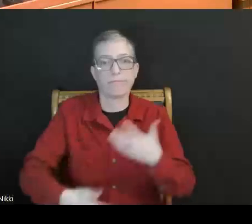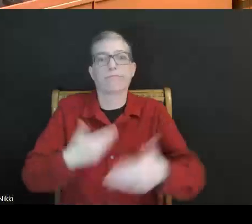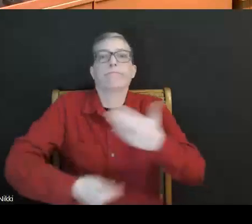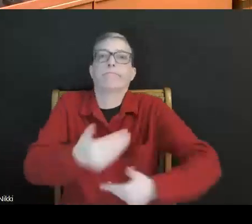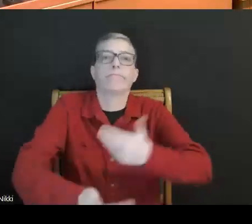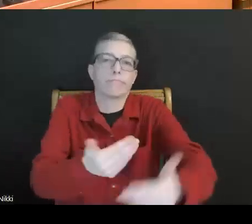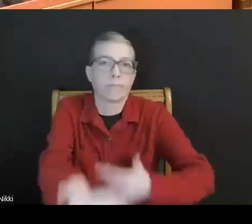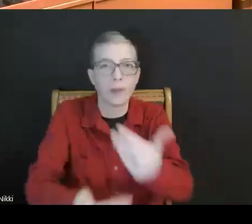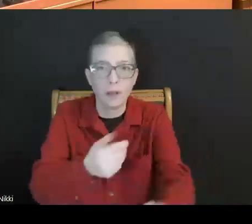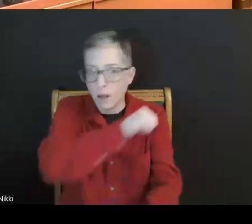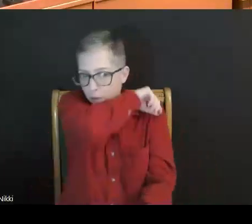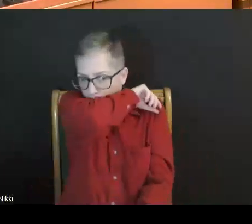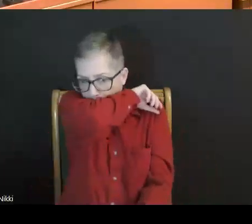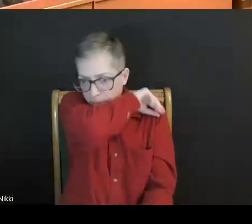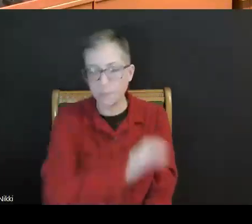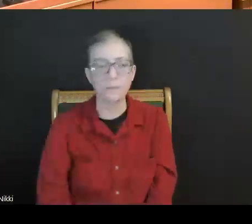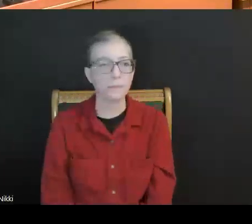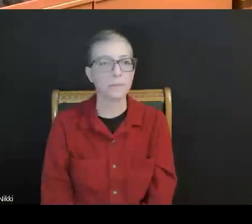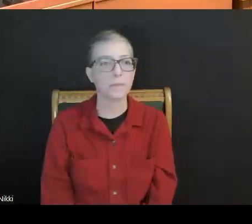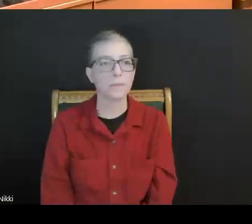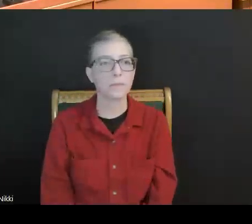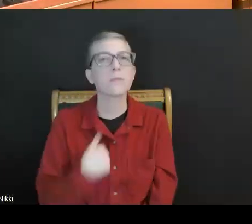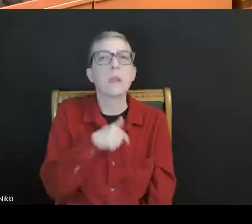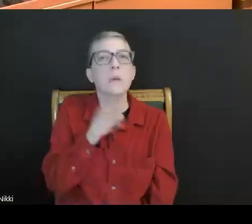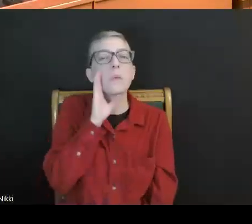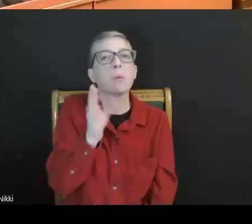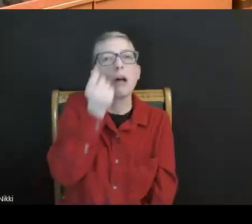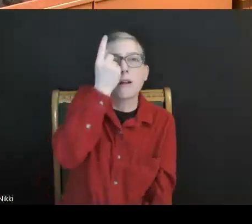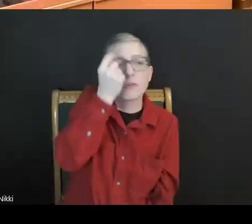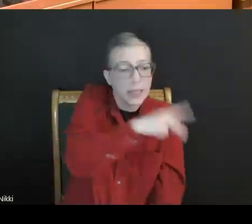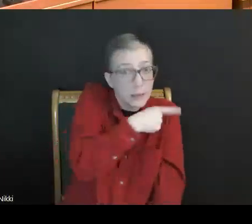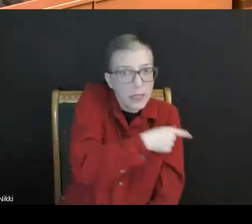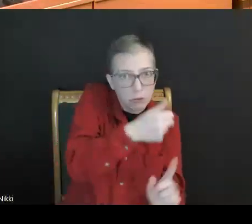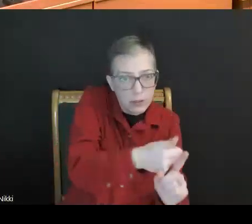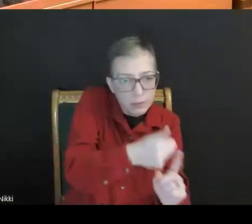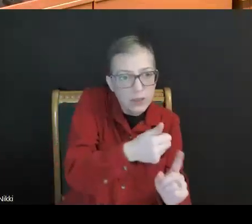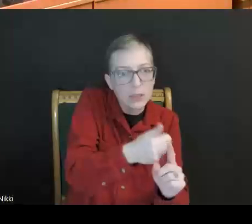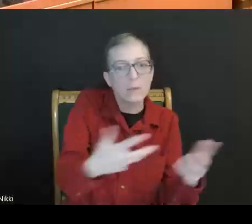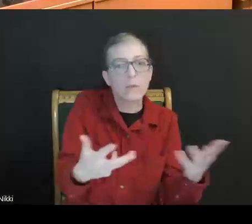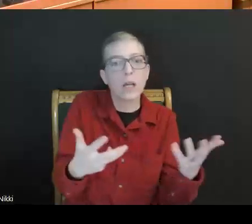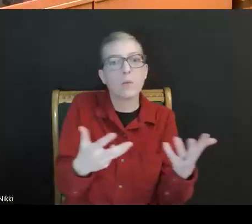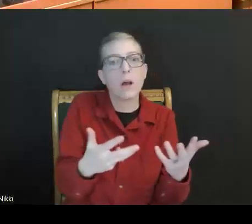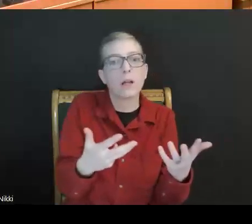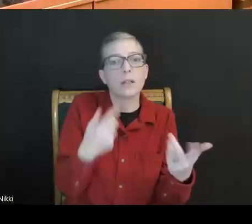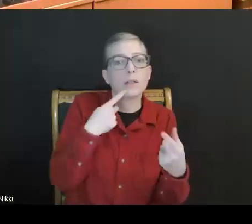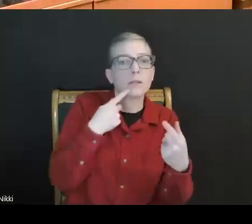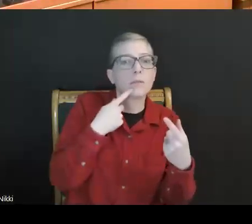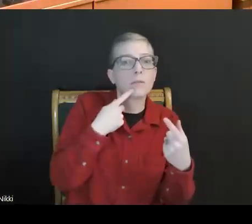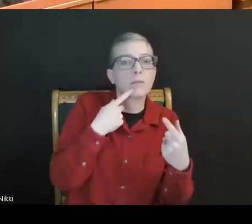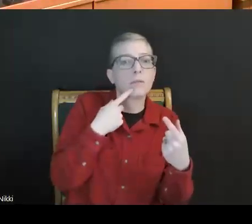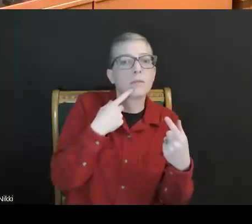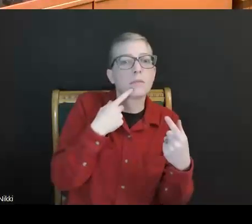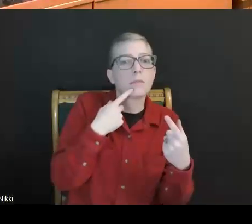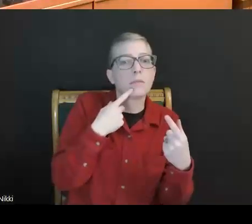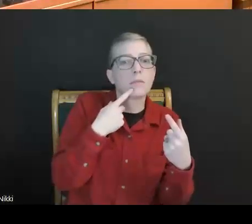right direction initially. We have a better sense of who the patient is and what's prevented past attempts for engagement. So that